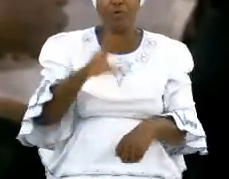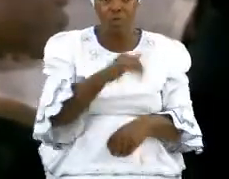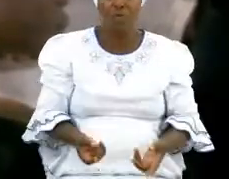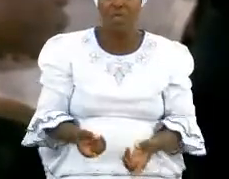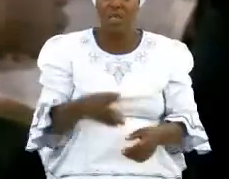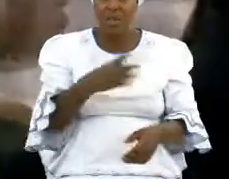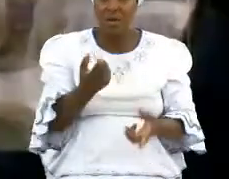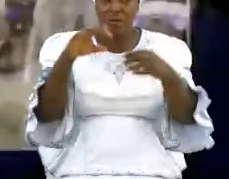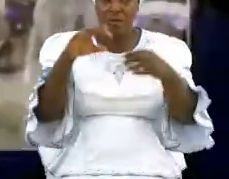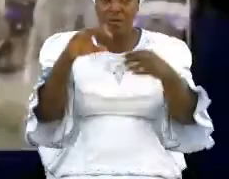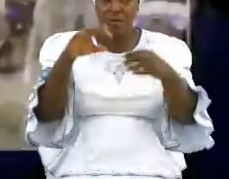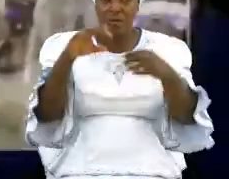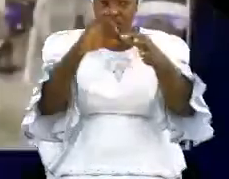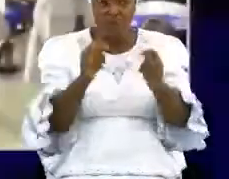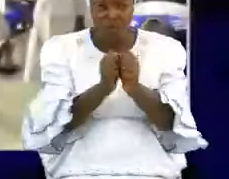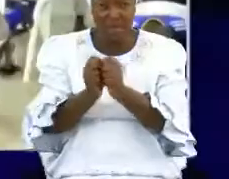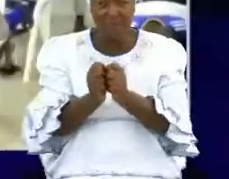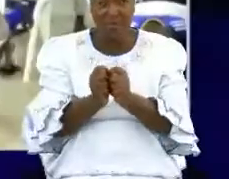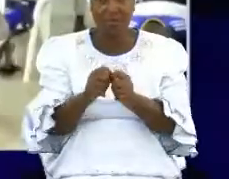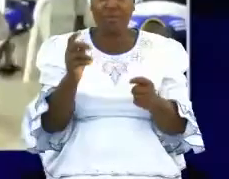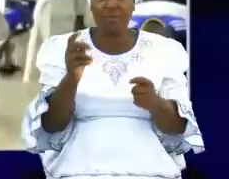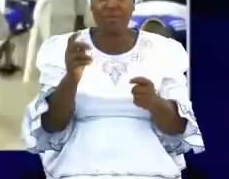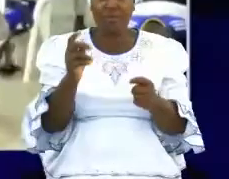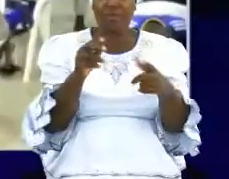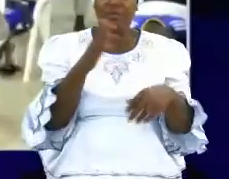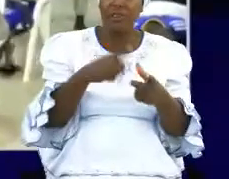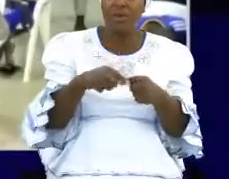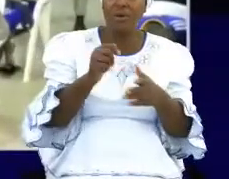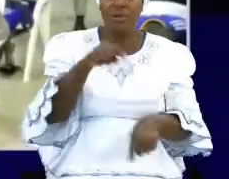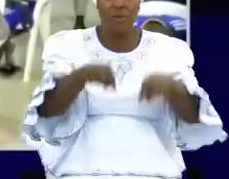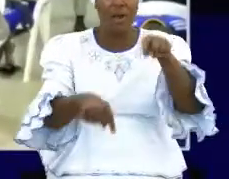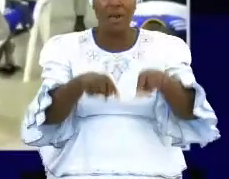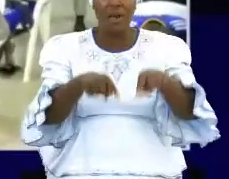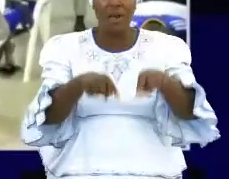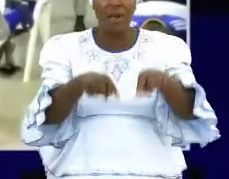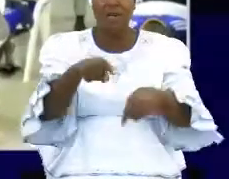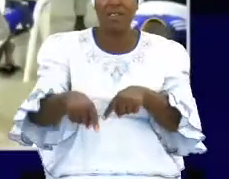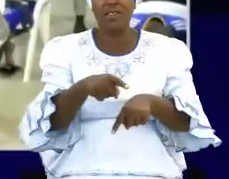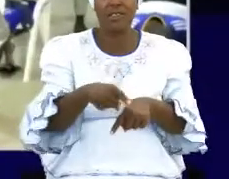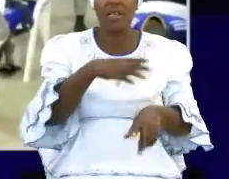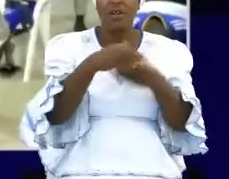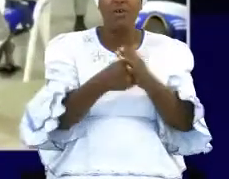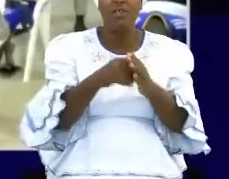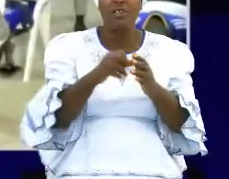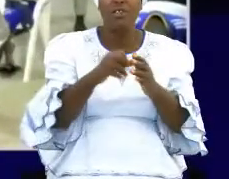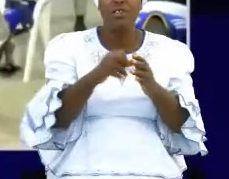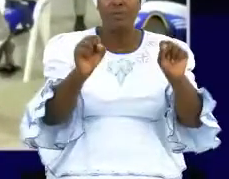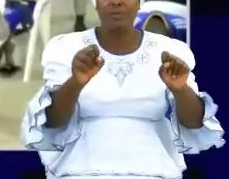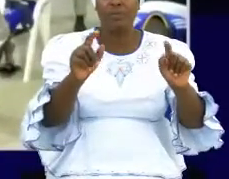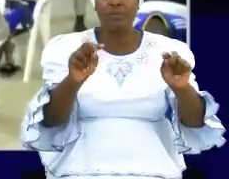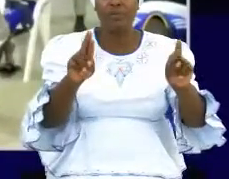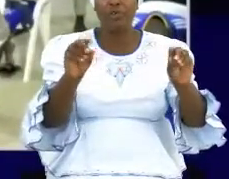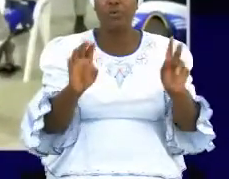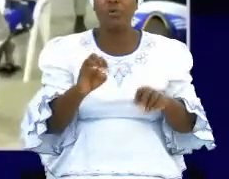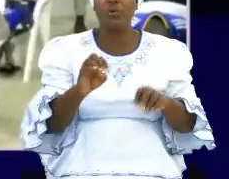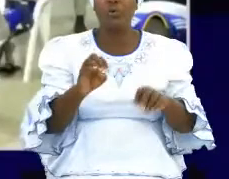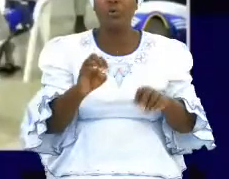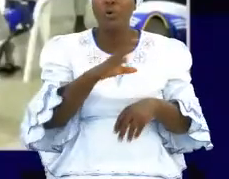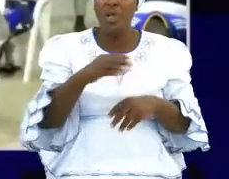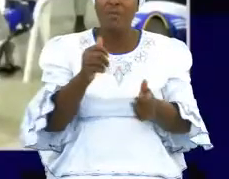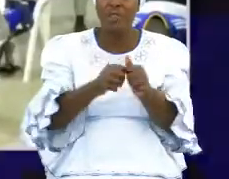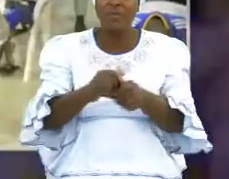paralysis and the stroke, everything will vanish away at a moment of time when he